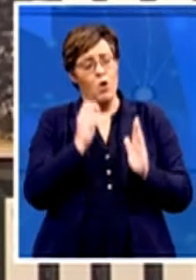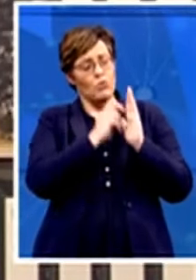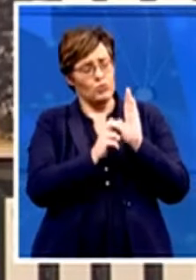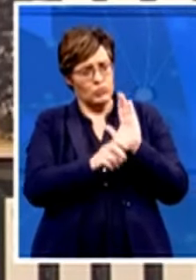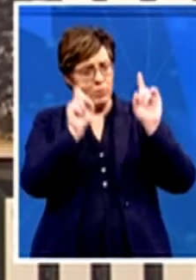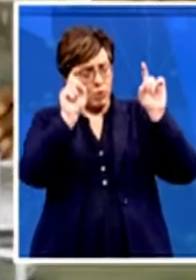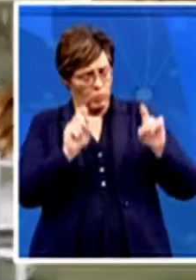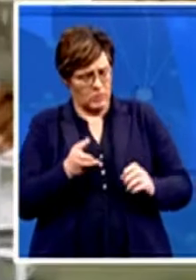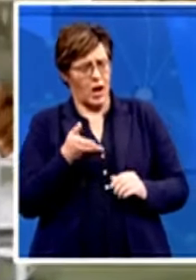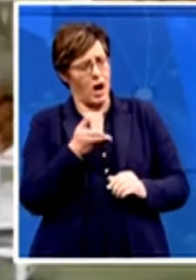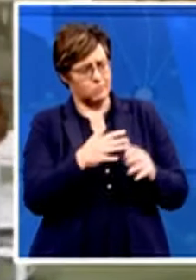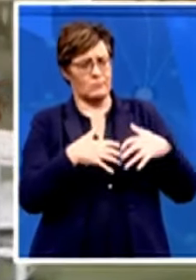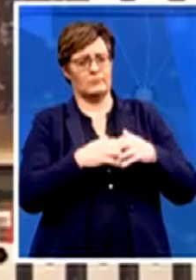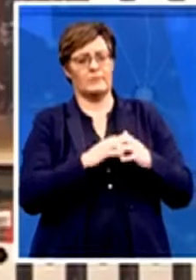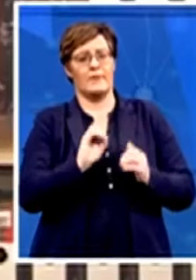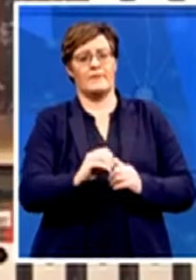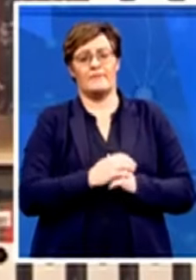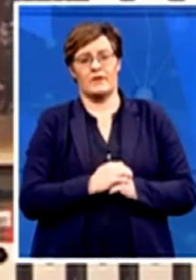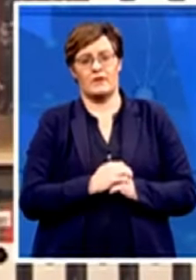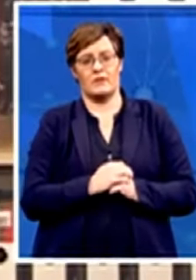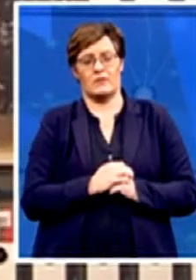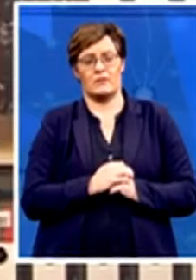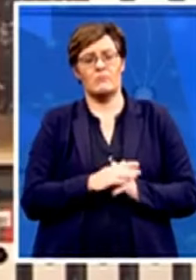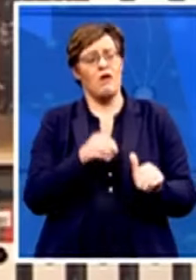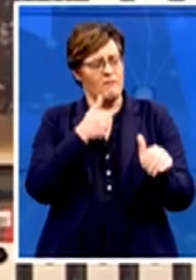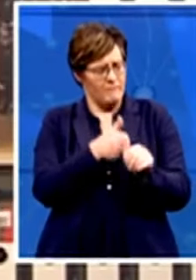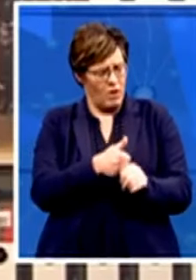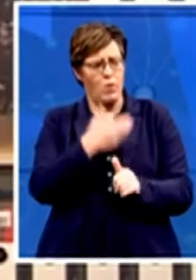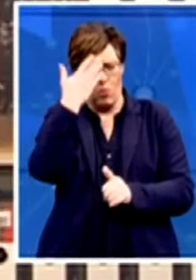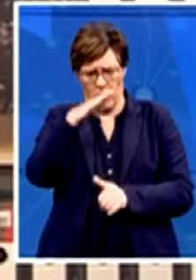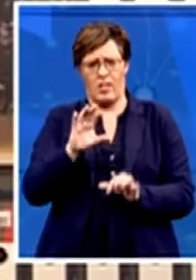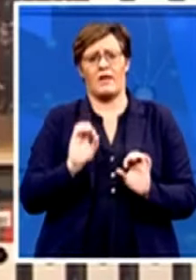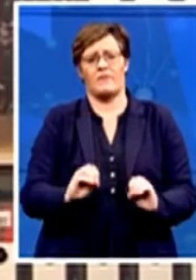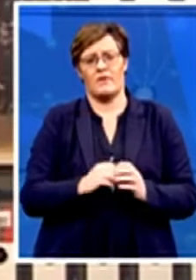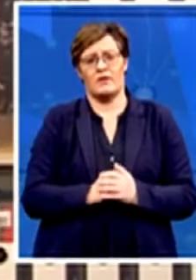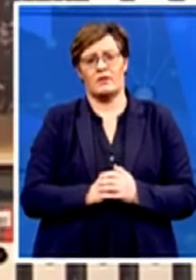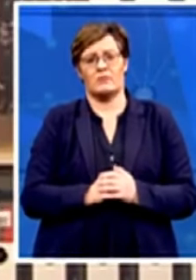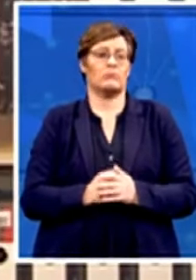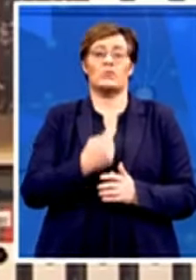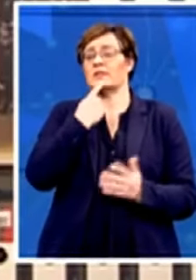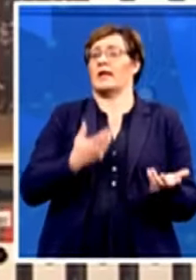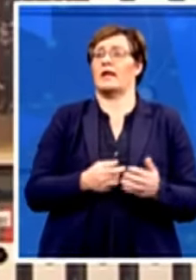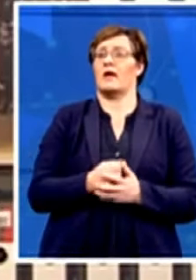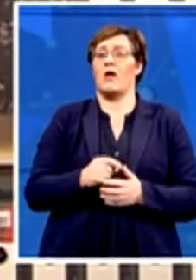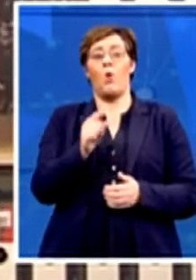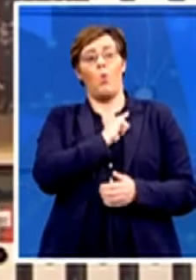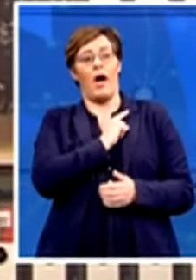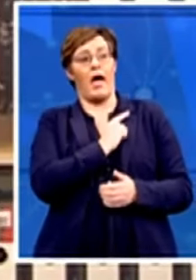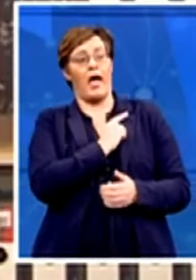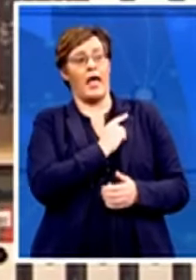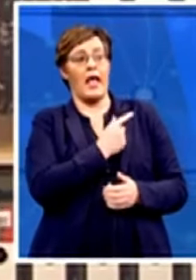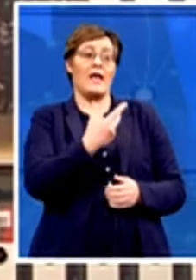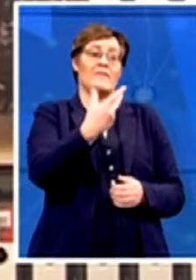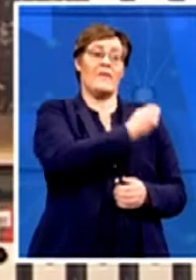know they are being followed. It's not to say that because it happened after vaccination, it was caused